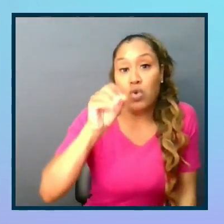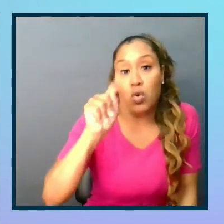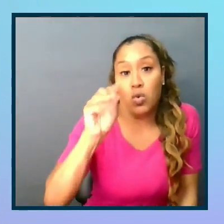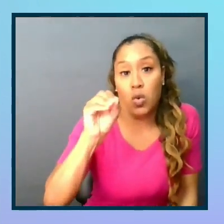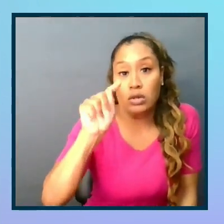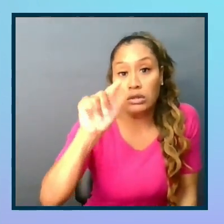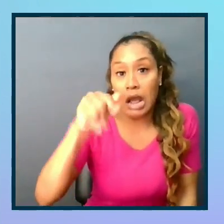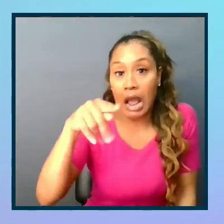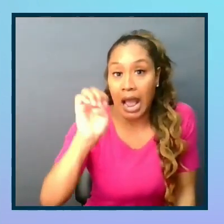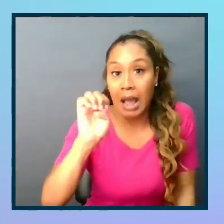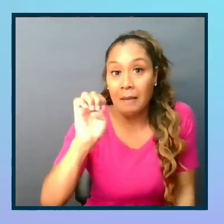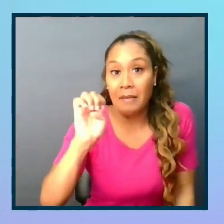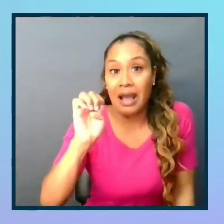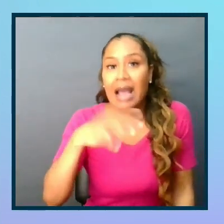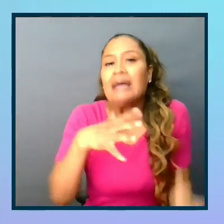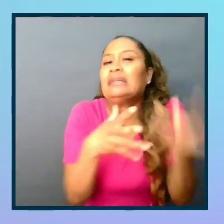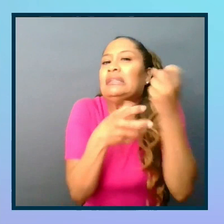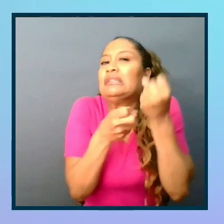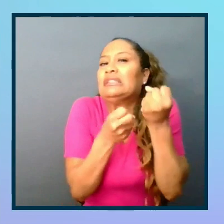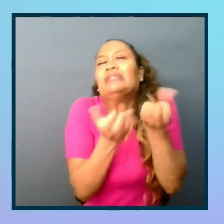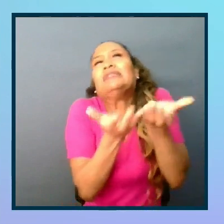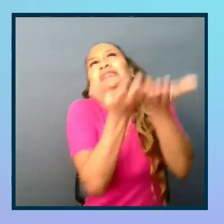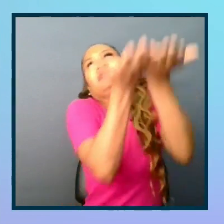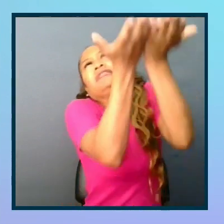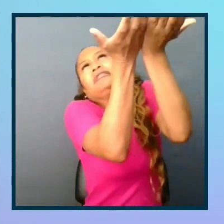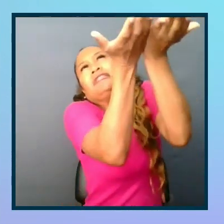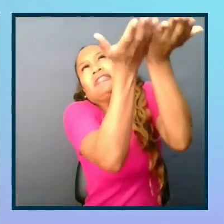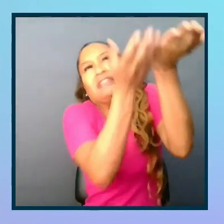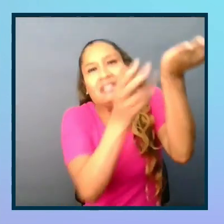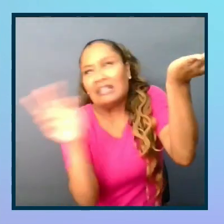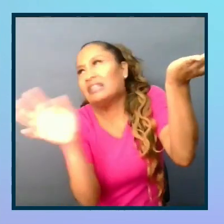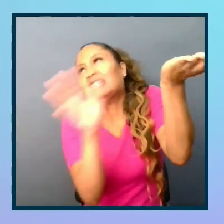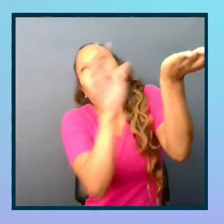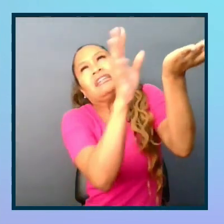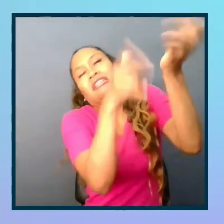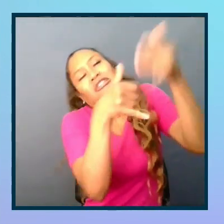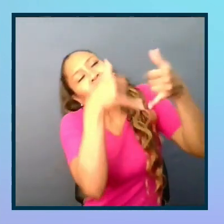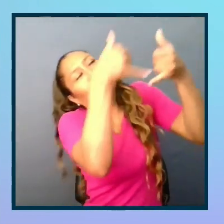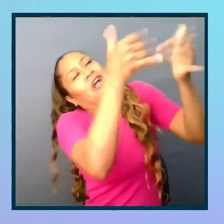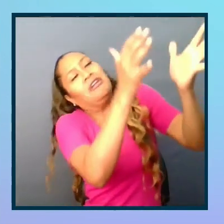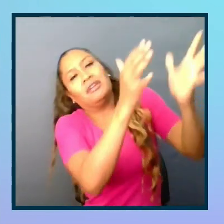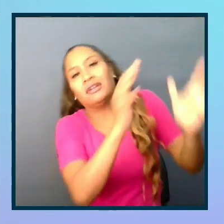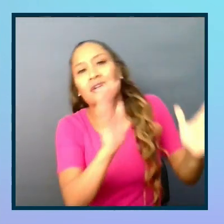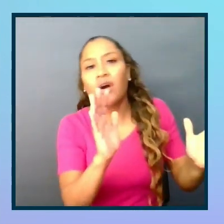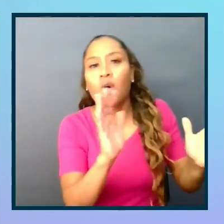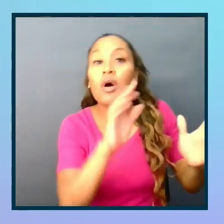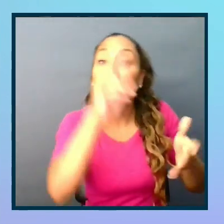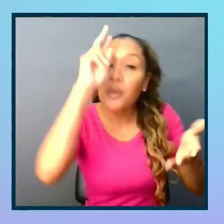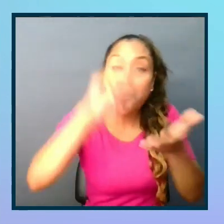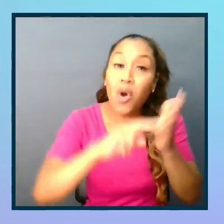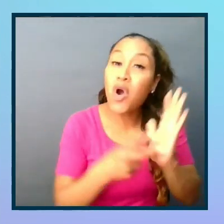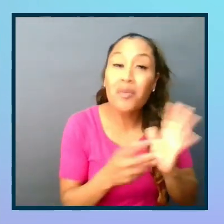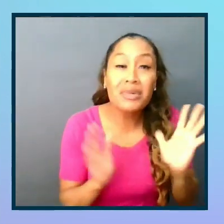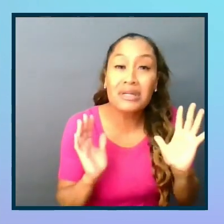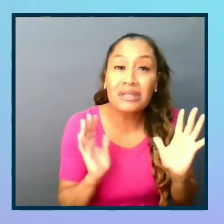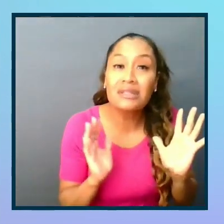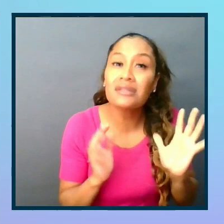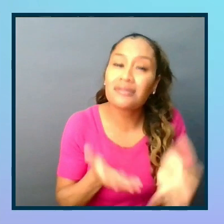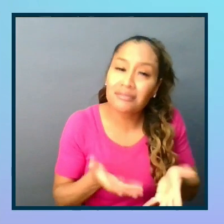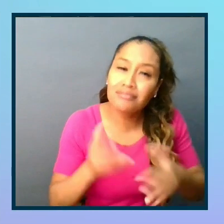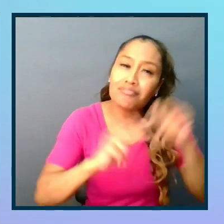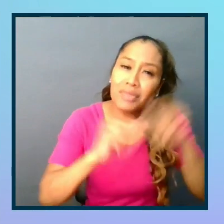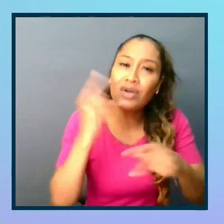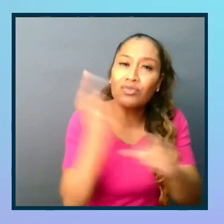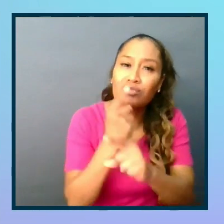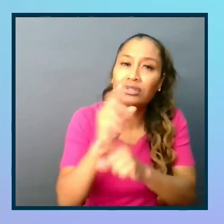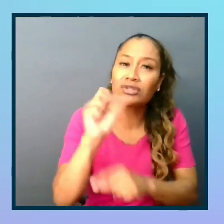I hold on high, and they're like great trophies for me. Their purpose is just to get the software built properly, to get